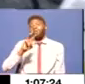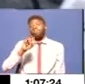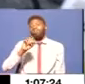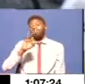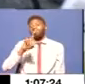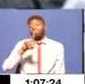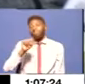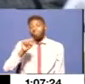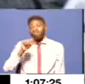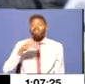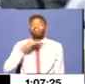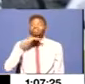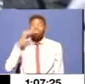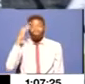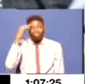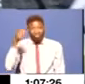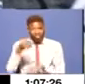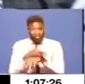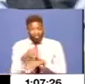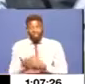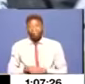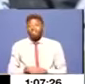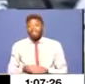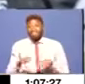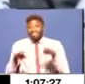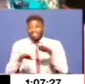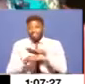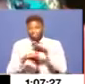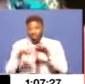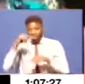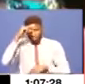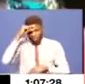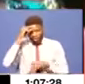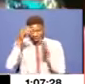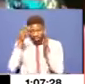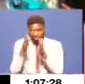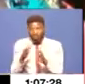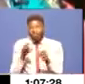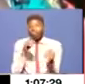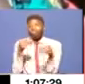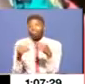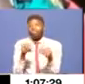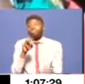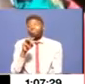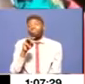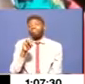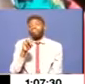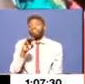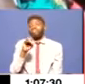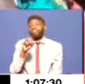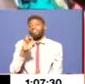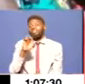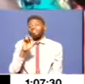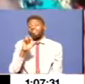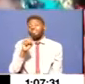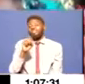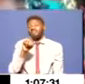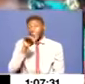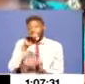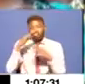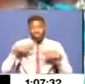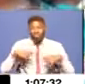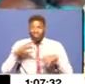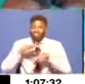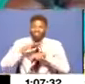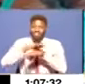cancer, Busia County Deputy Governor Moses Mulome urged the residents to go for regular health tests for early diagnosis